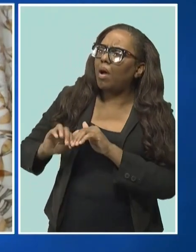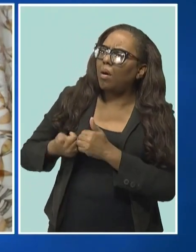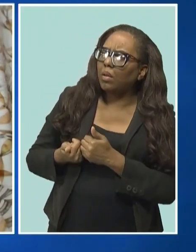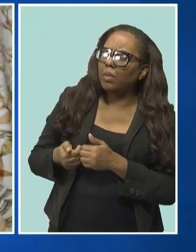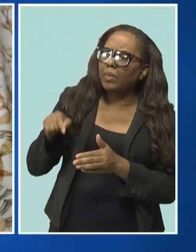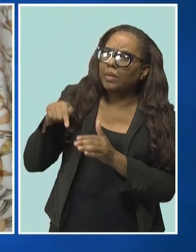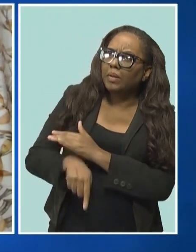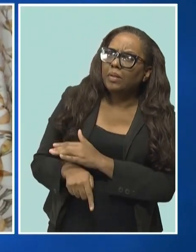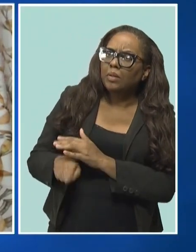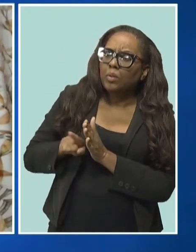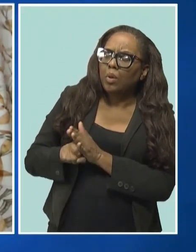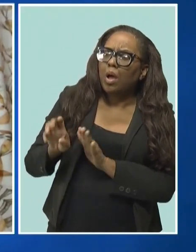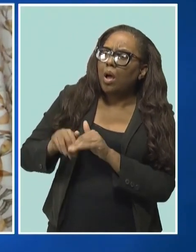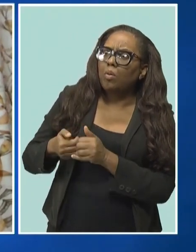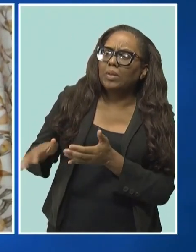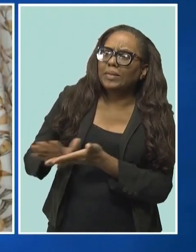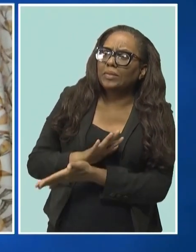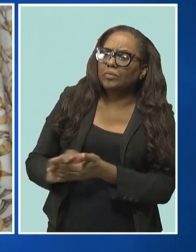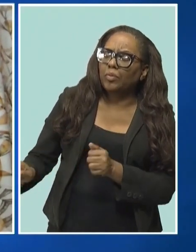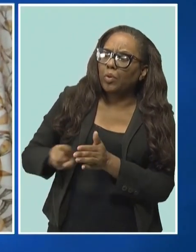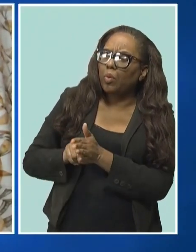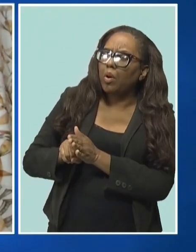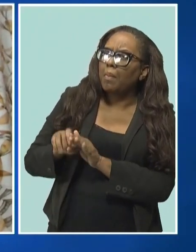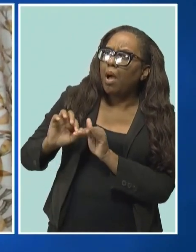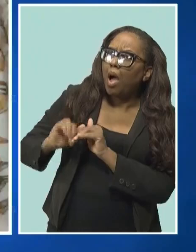destroy them, though, when we see them?